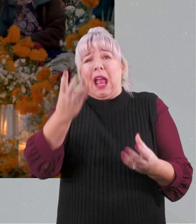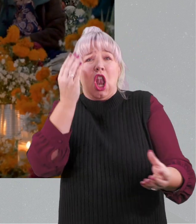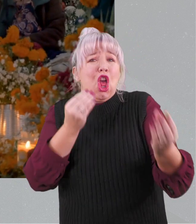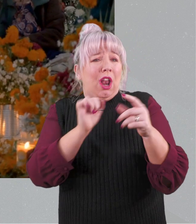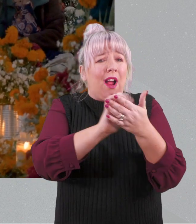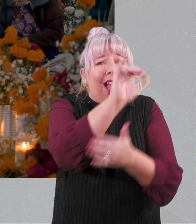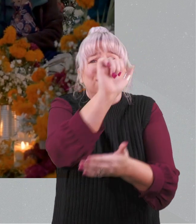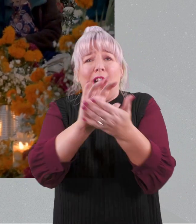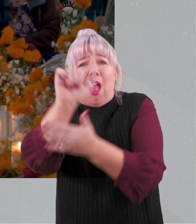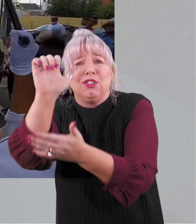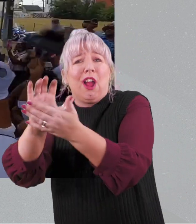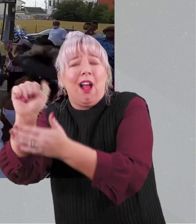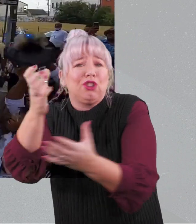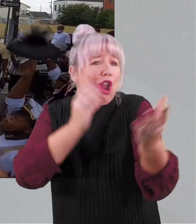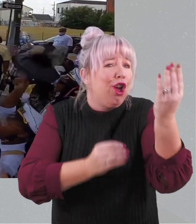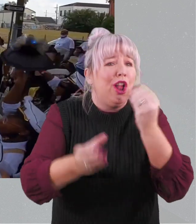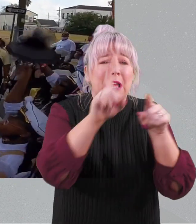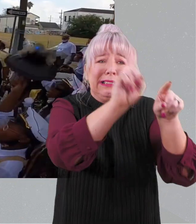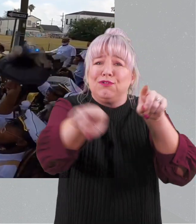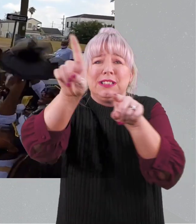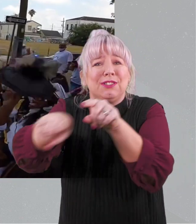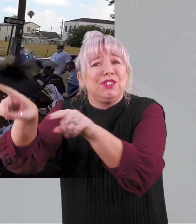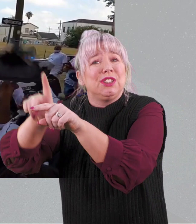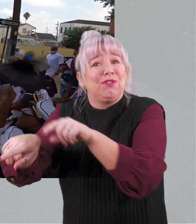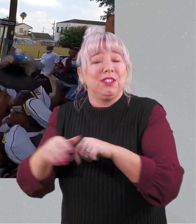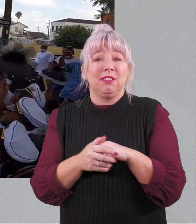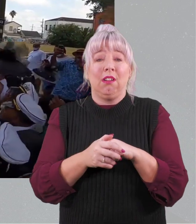learn lessons about death from many different cultures,